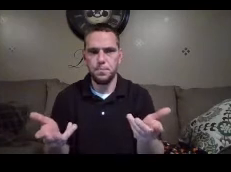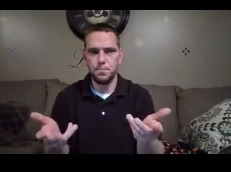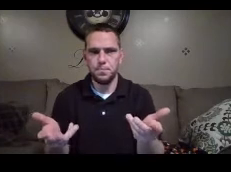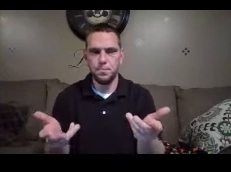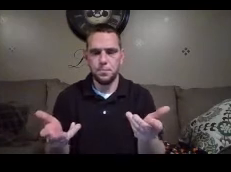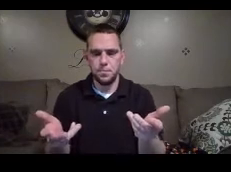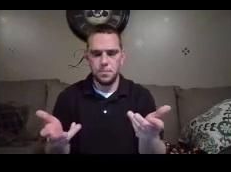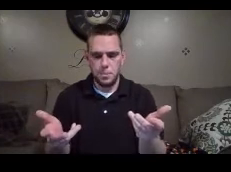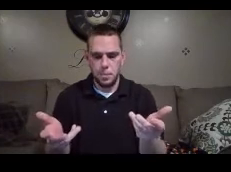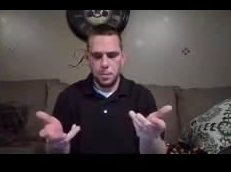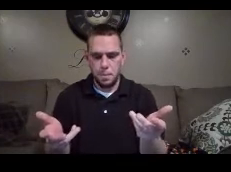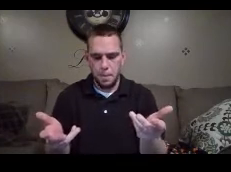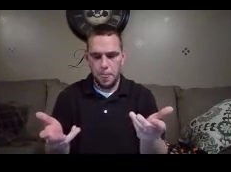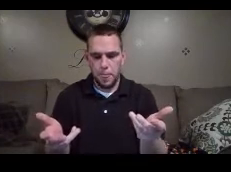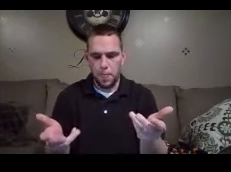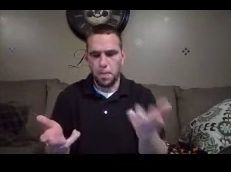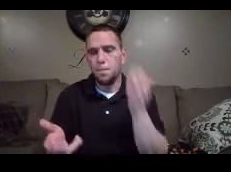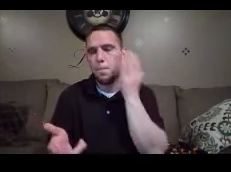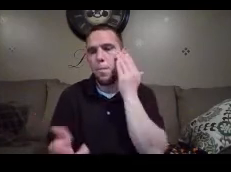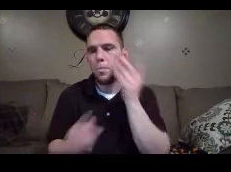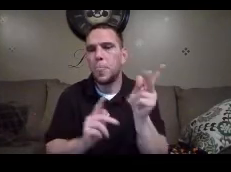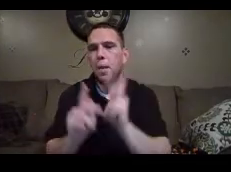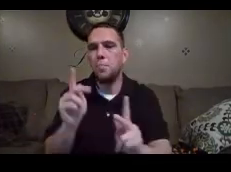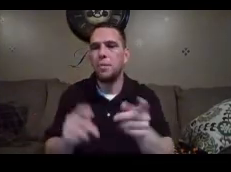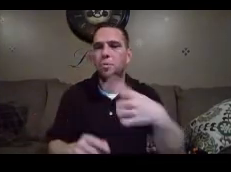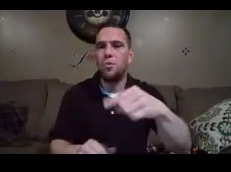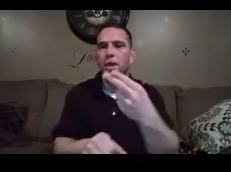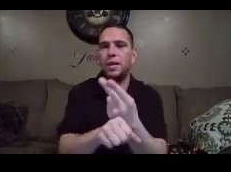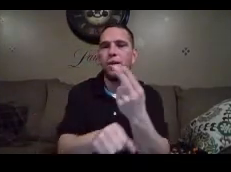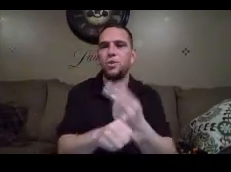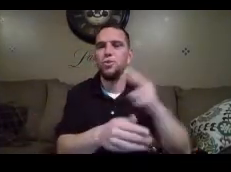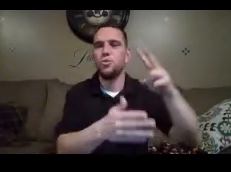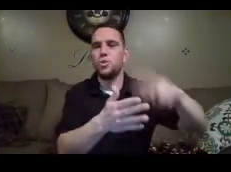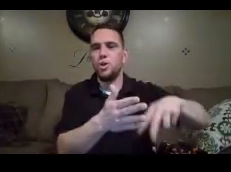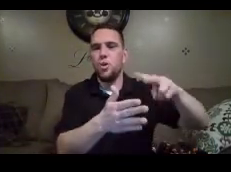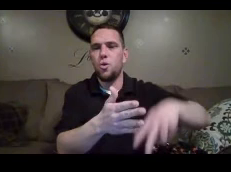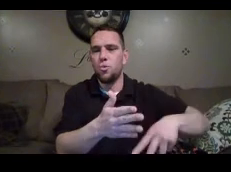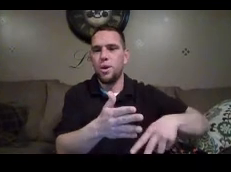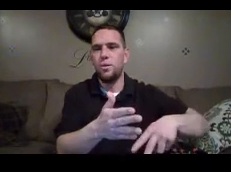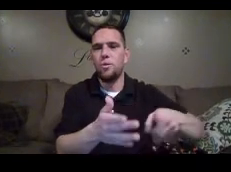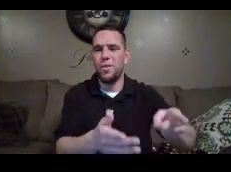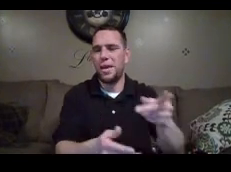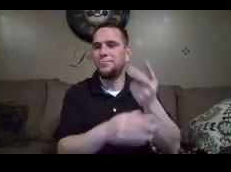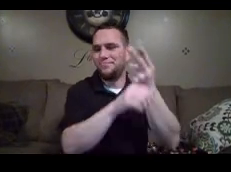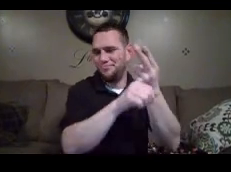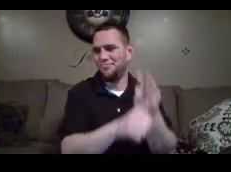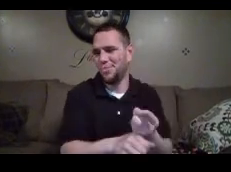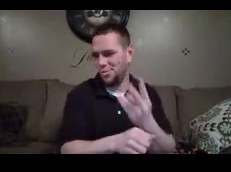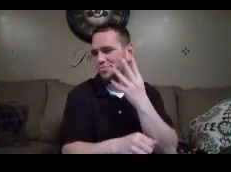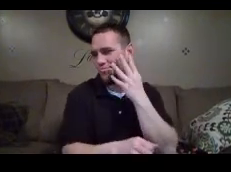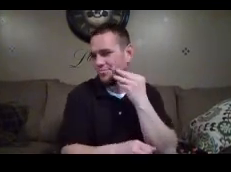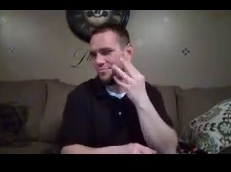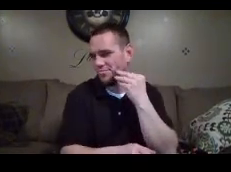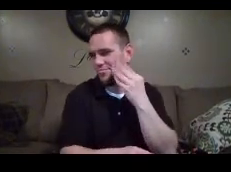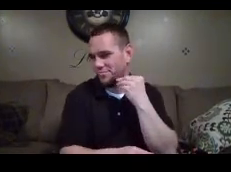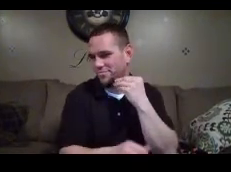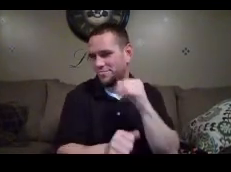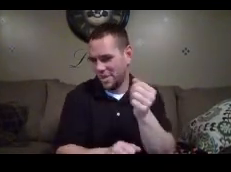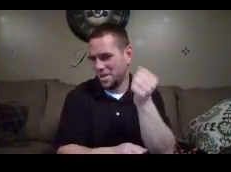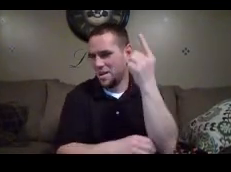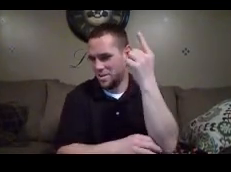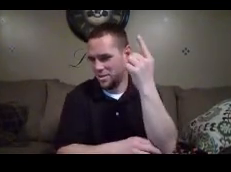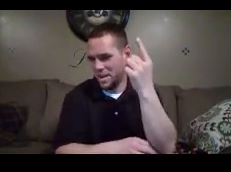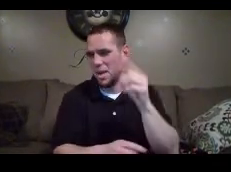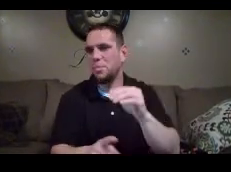do think oftentimes, you know, people who use screen readers a lot are used to those quirks, so they can kind of get the idea. But it is something to be aware of as a